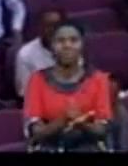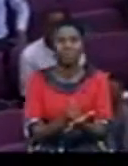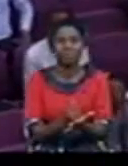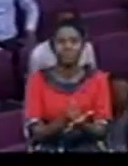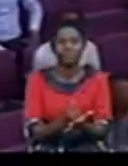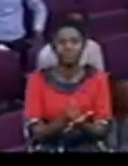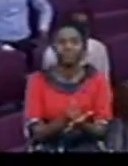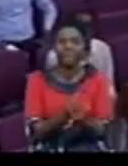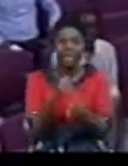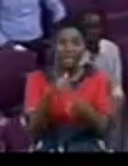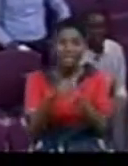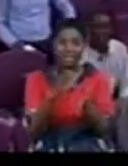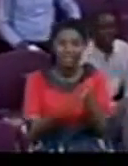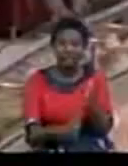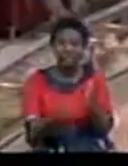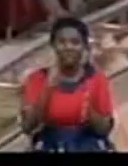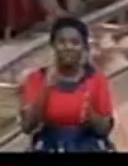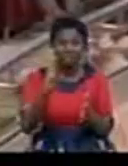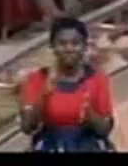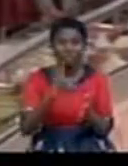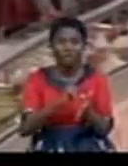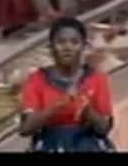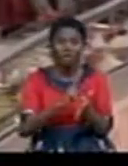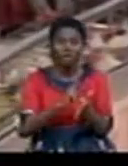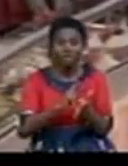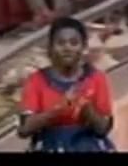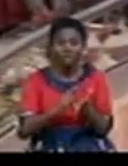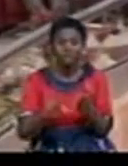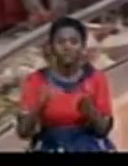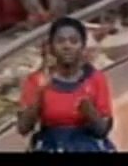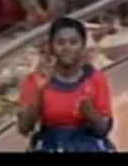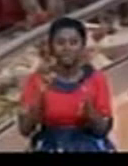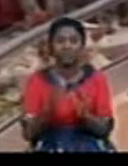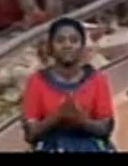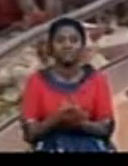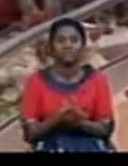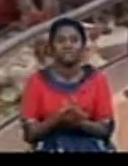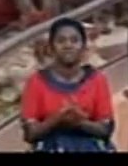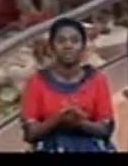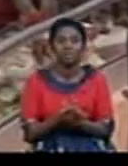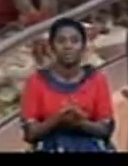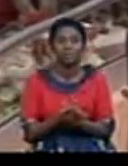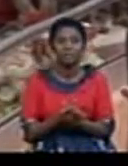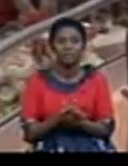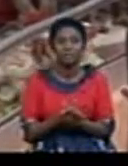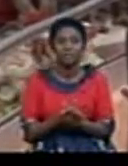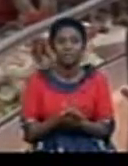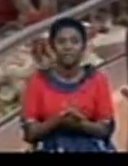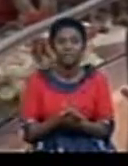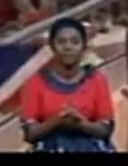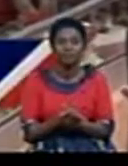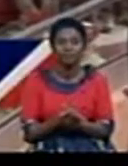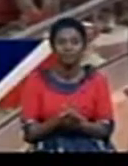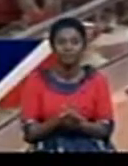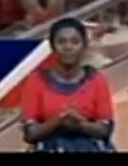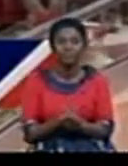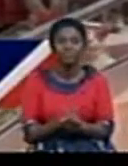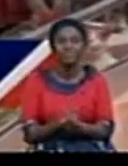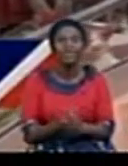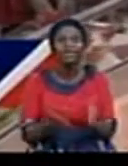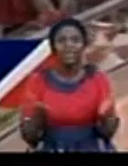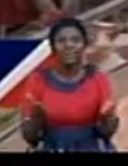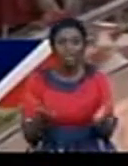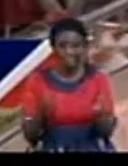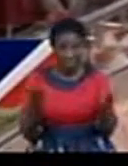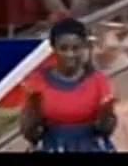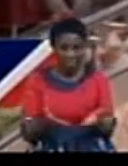verse 17. Chapter 4, 1 John, chapter 4, verse 17. Herein is our love